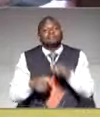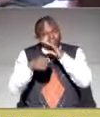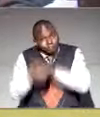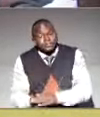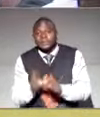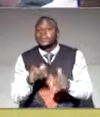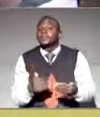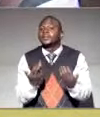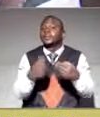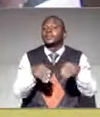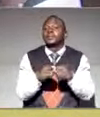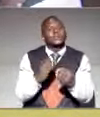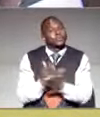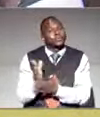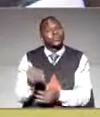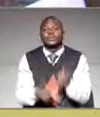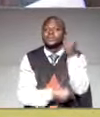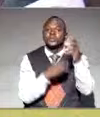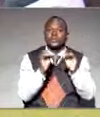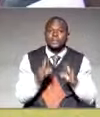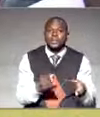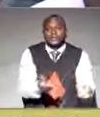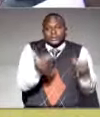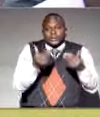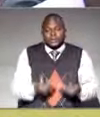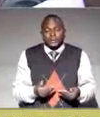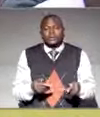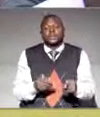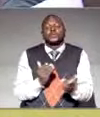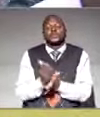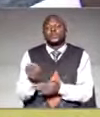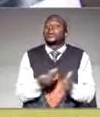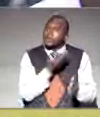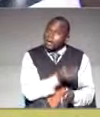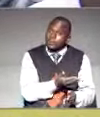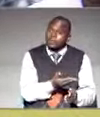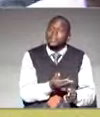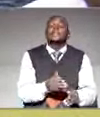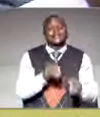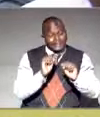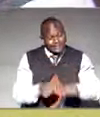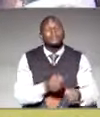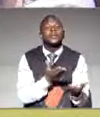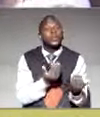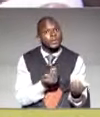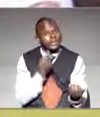nokkiriziganya n'omuntu te mundu te yabanzibe te yagireta mbukyamu naye yajimu wa yayerabira era tulinda ne